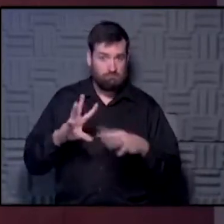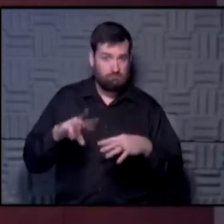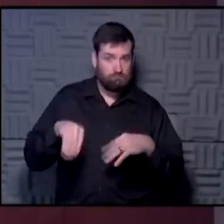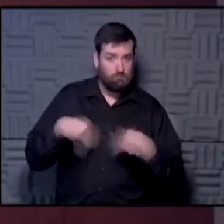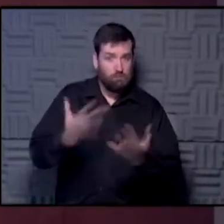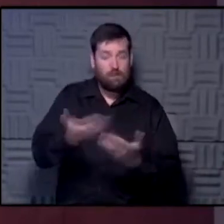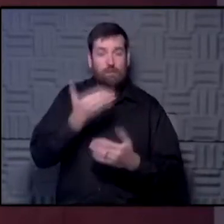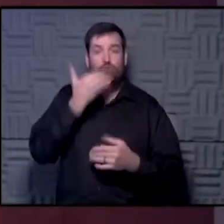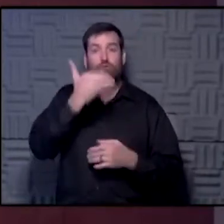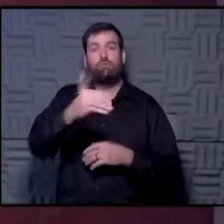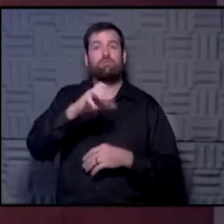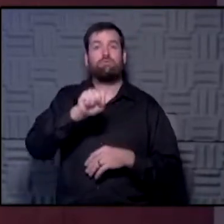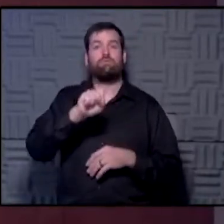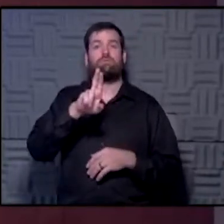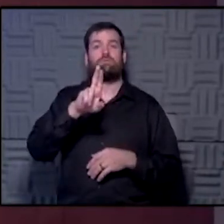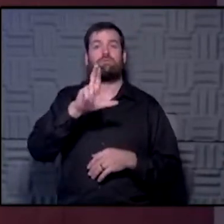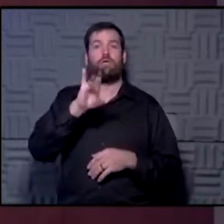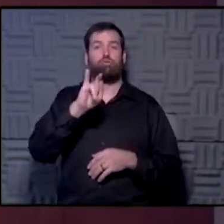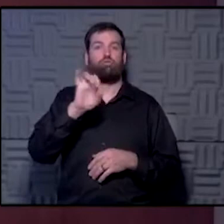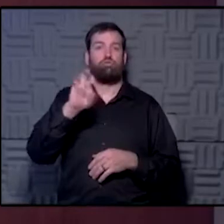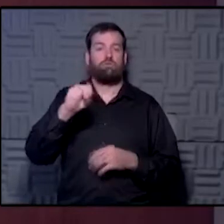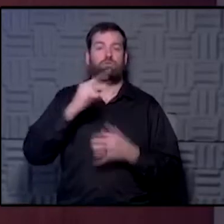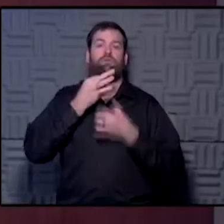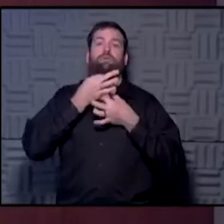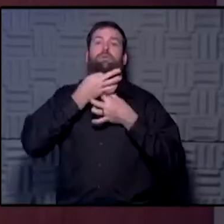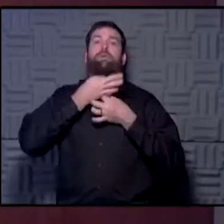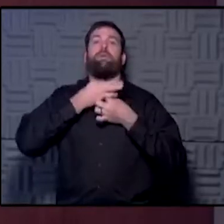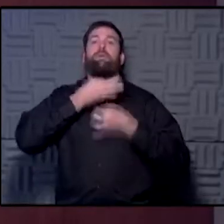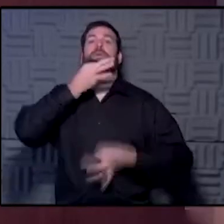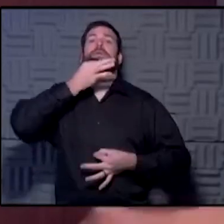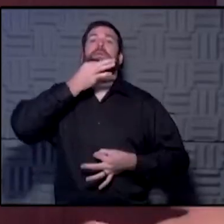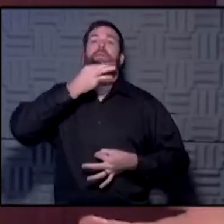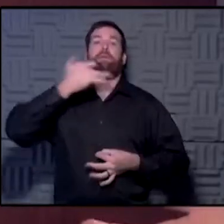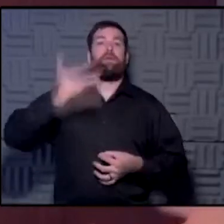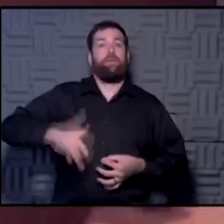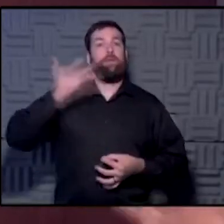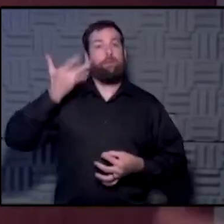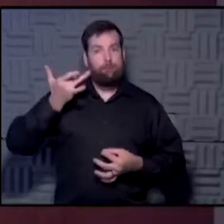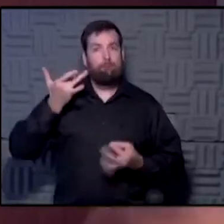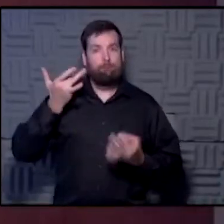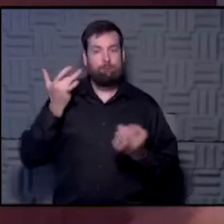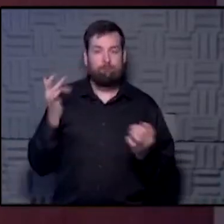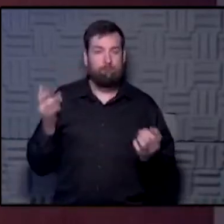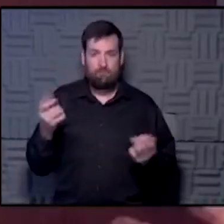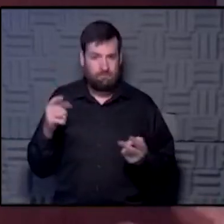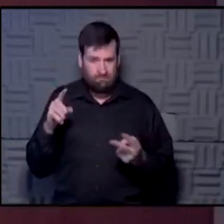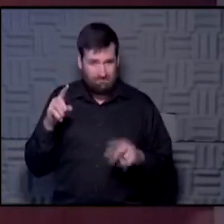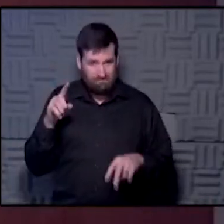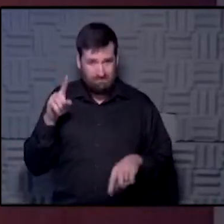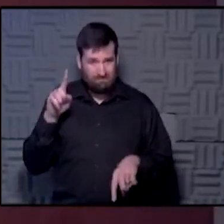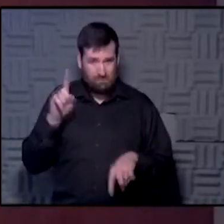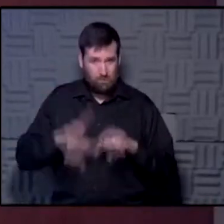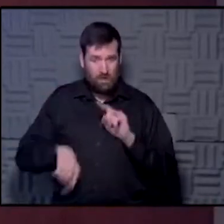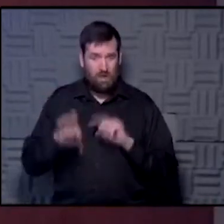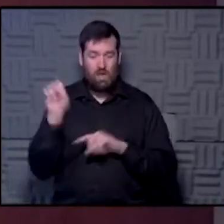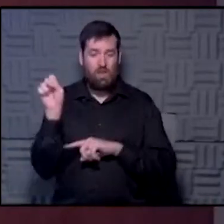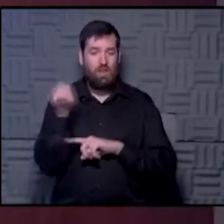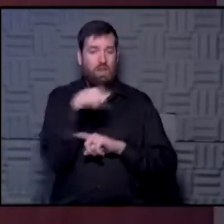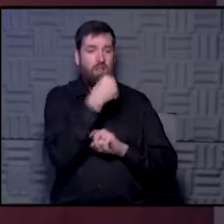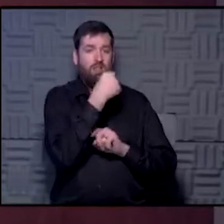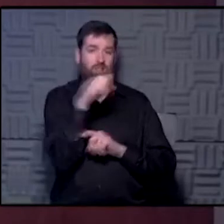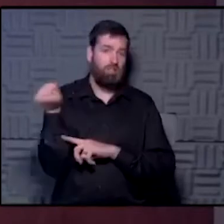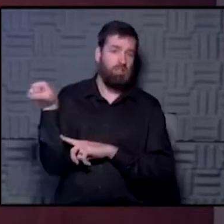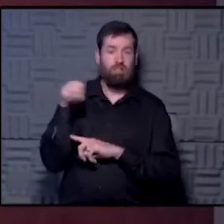good suctioning, keeping that airway open and clear. You're not able to turn yourself like you would if you didn't have